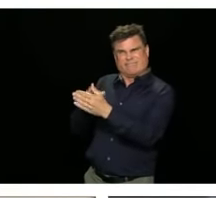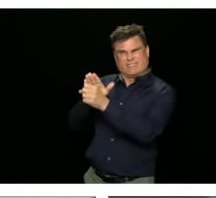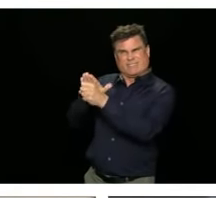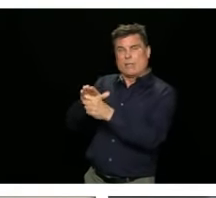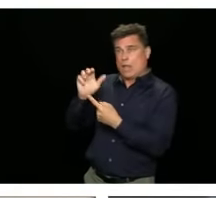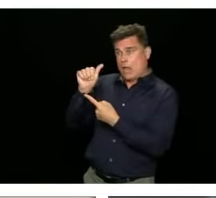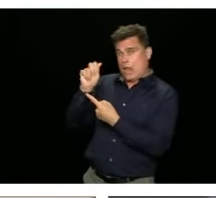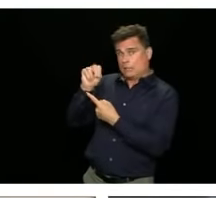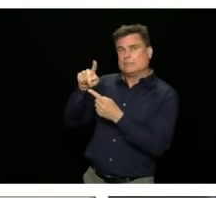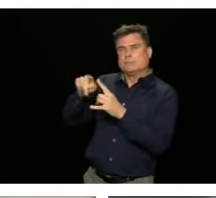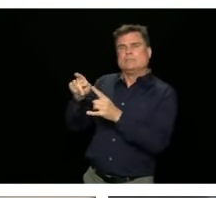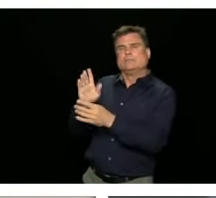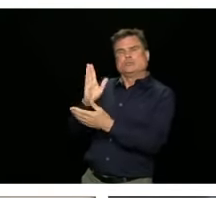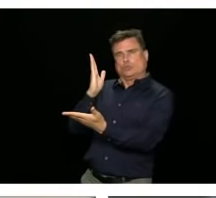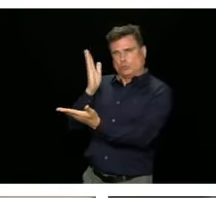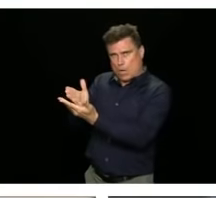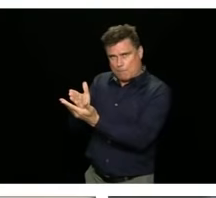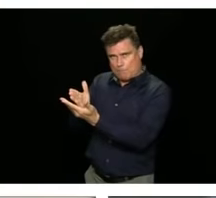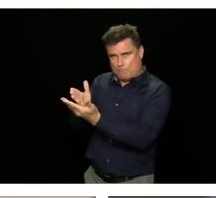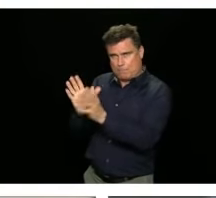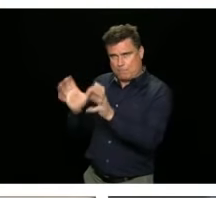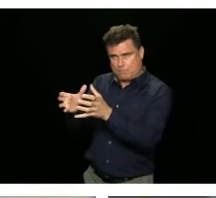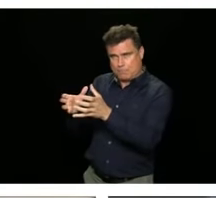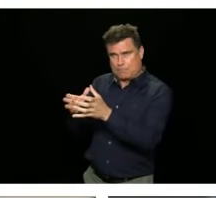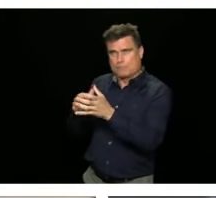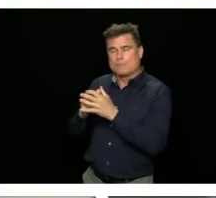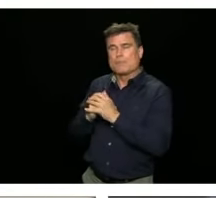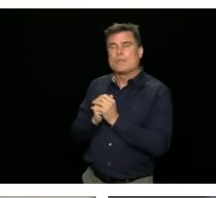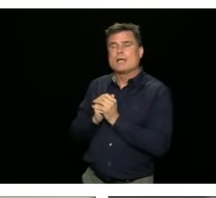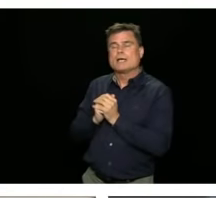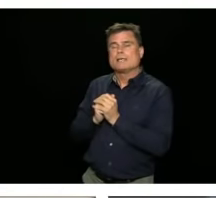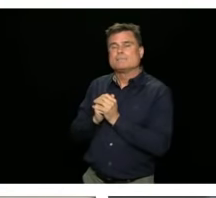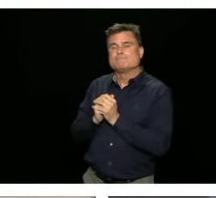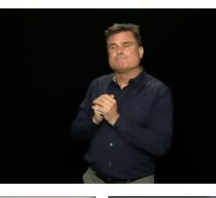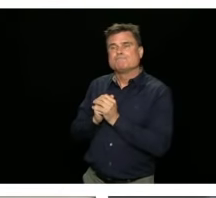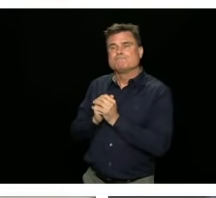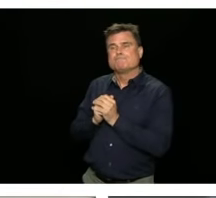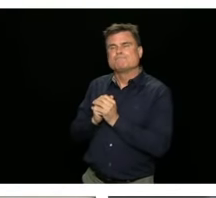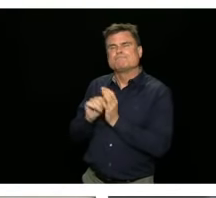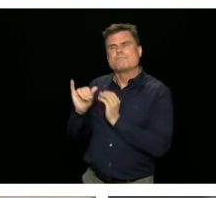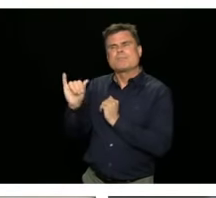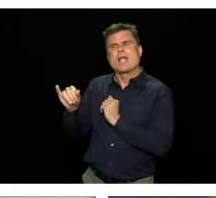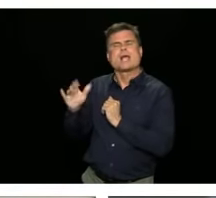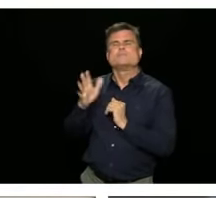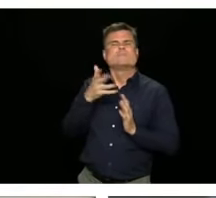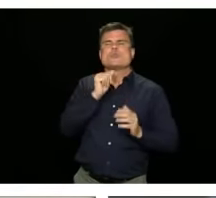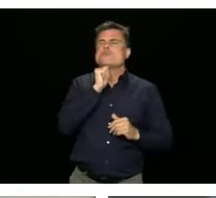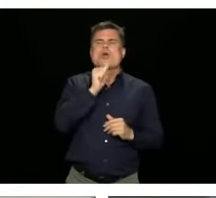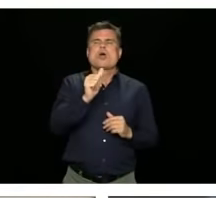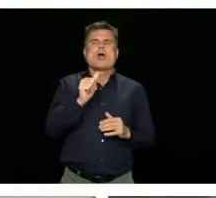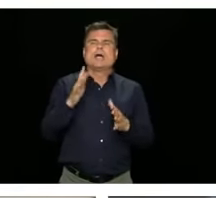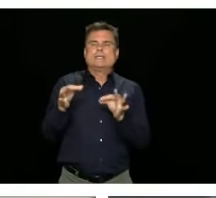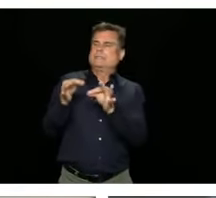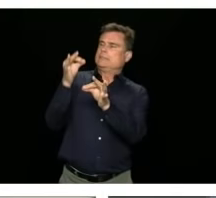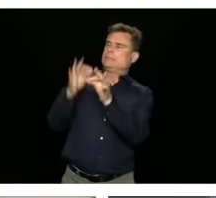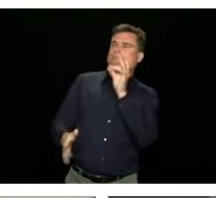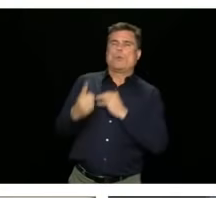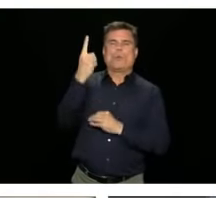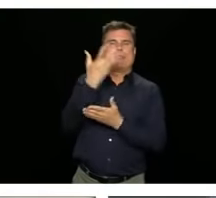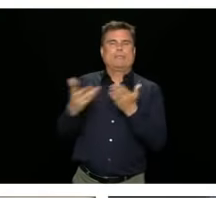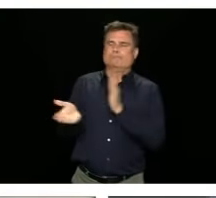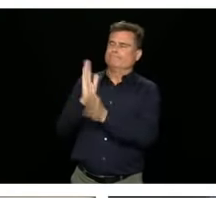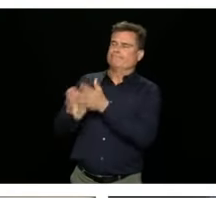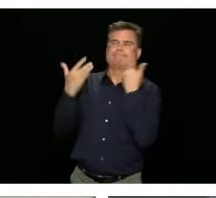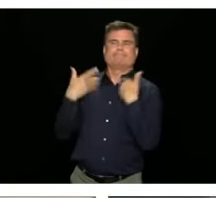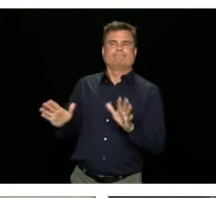Anti-racism is, of course, not a singular thing. It is a number of strategies that come together to help combat the ways in